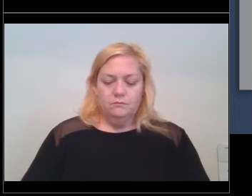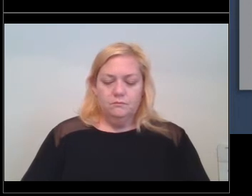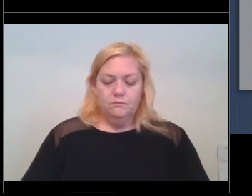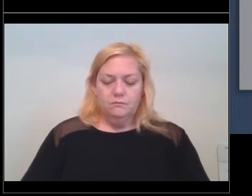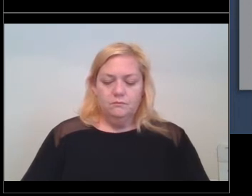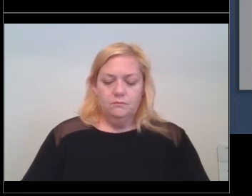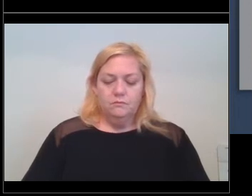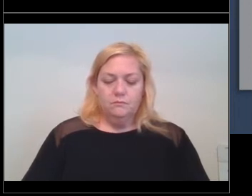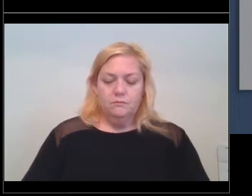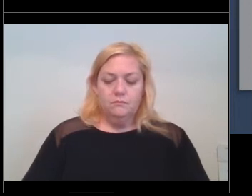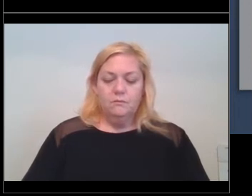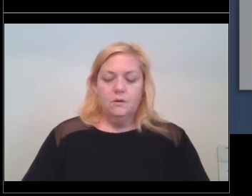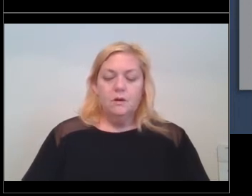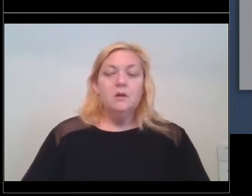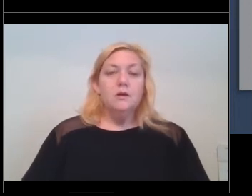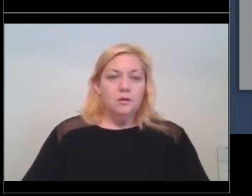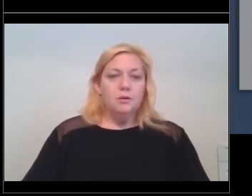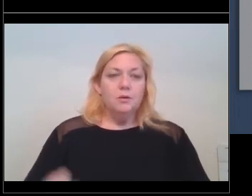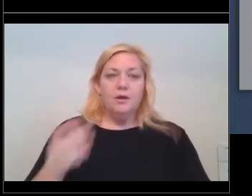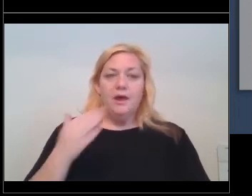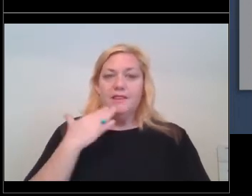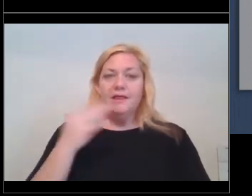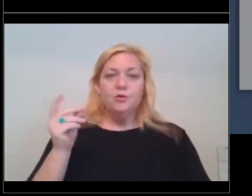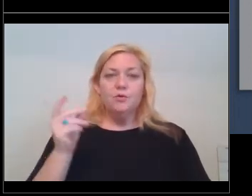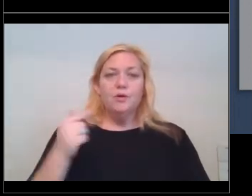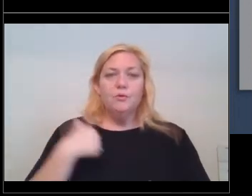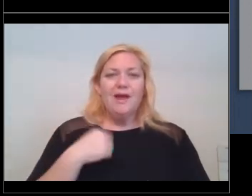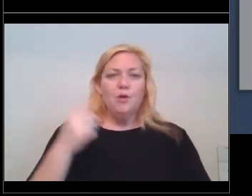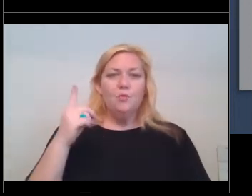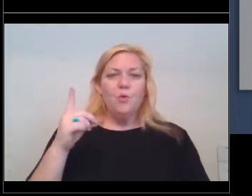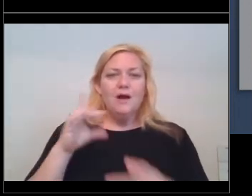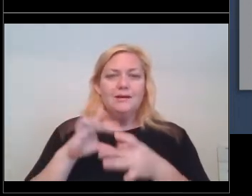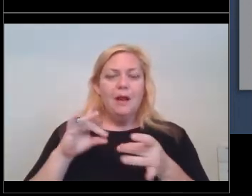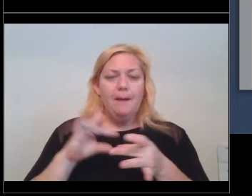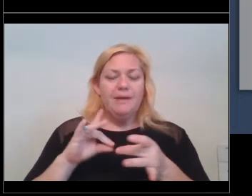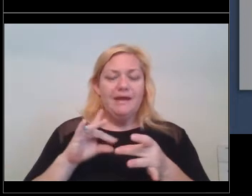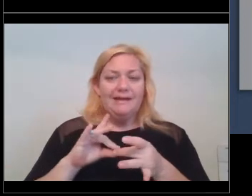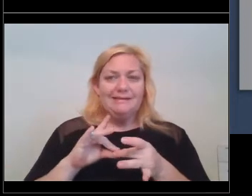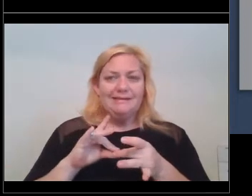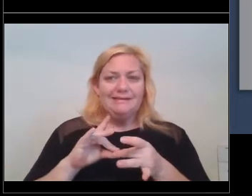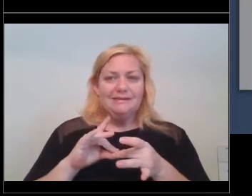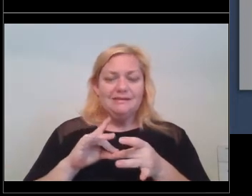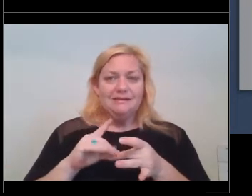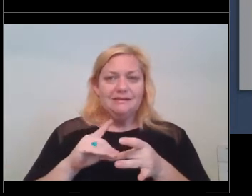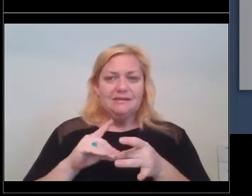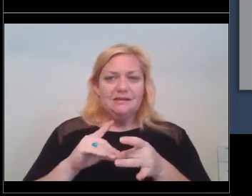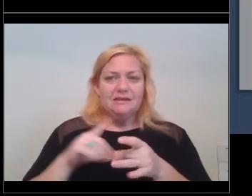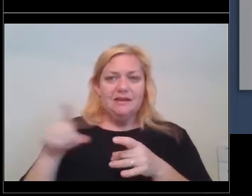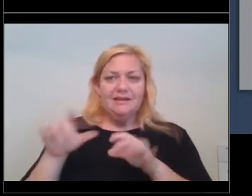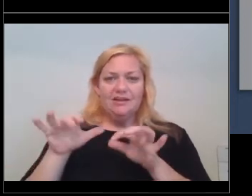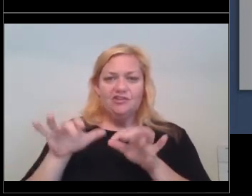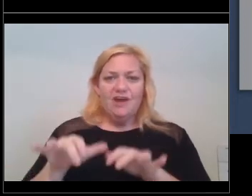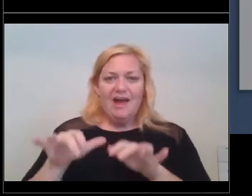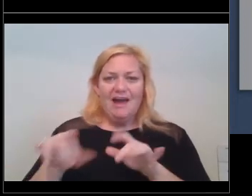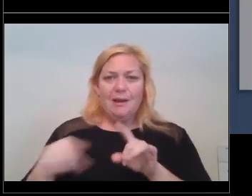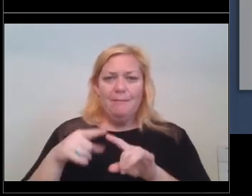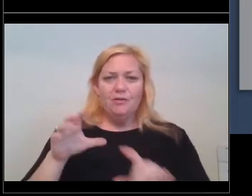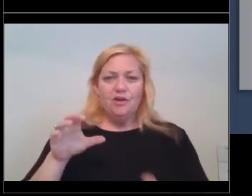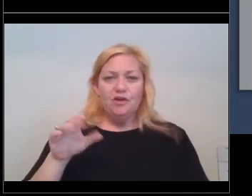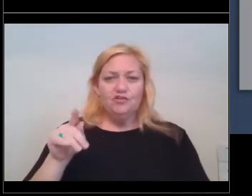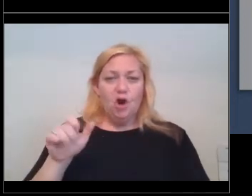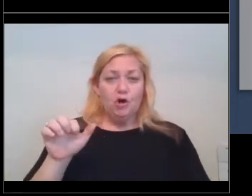Okay, and quickly, we did have one comment that we apologize for missing in the chat regarding the charter.